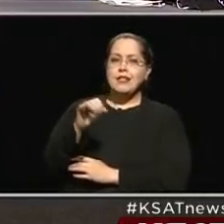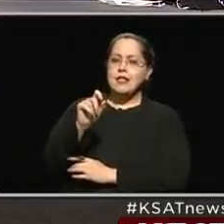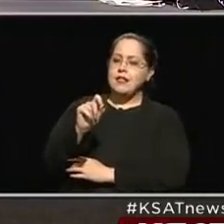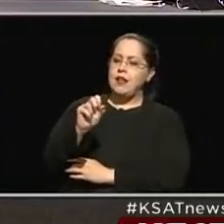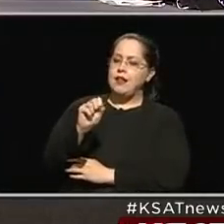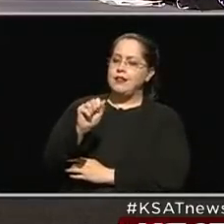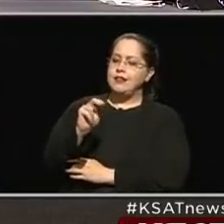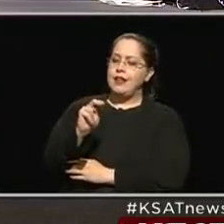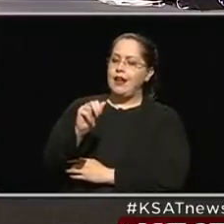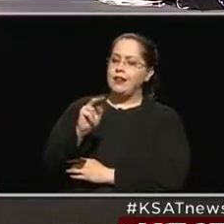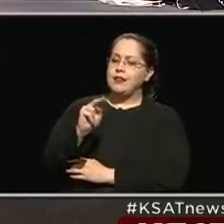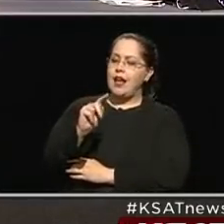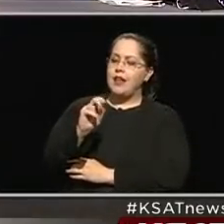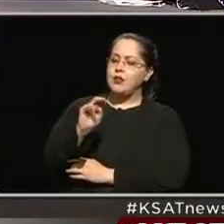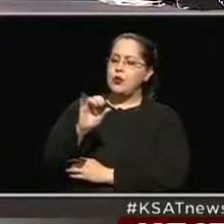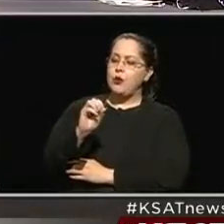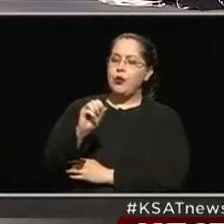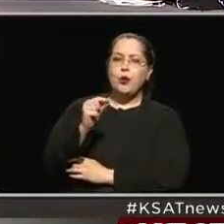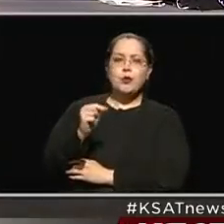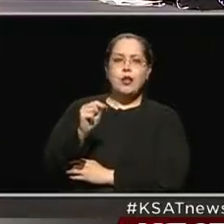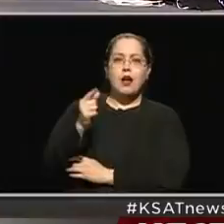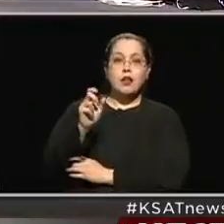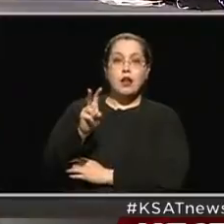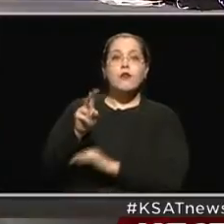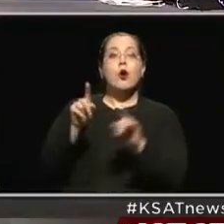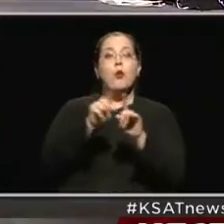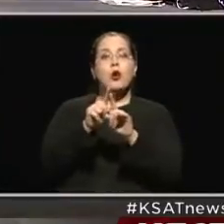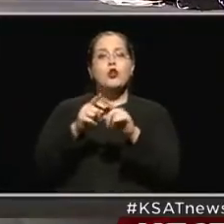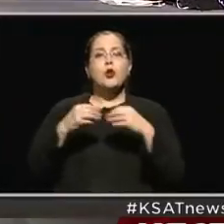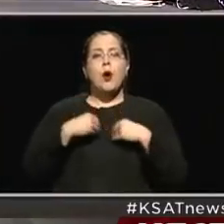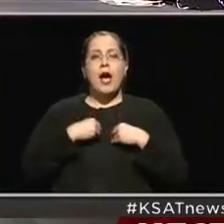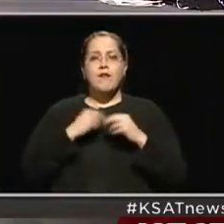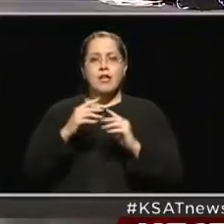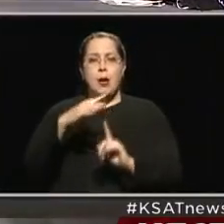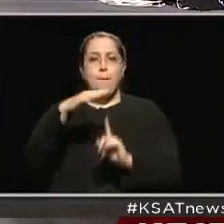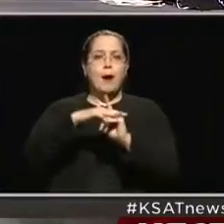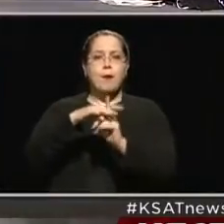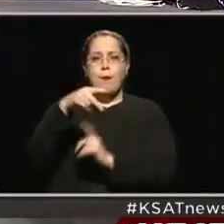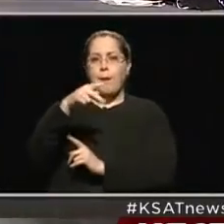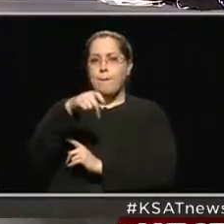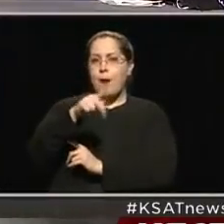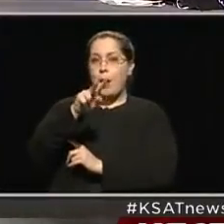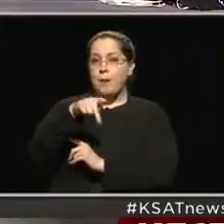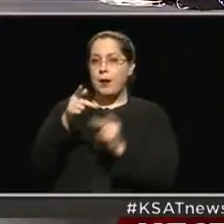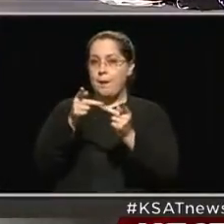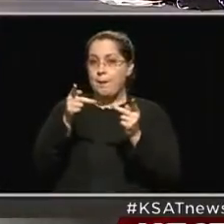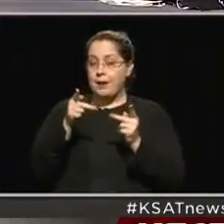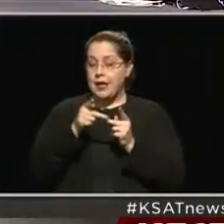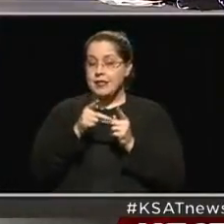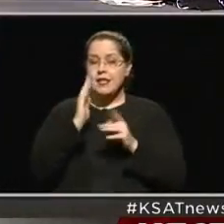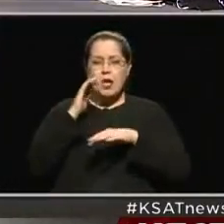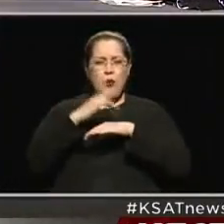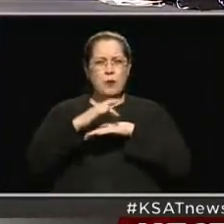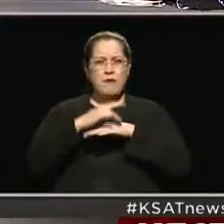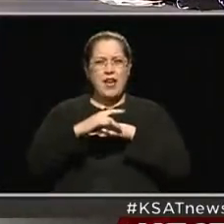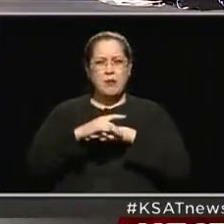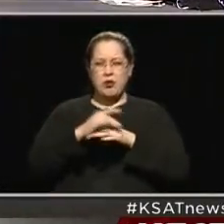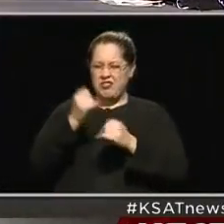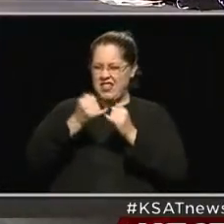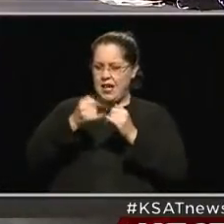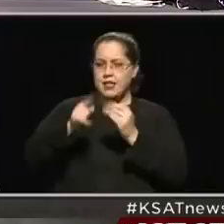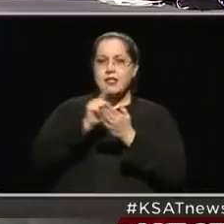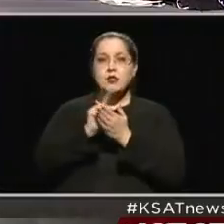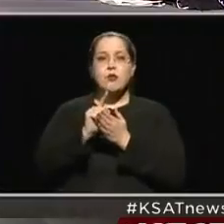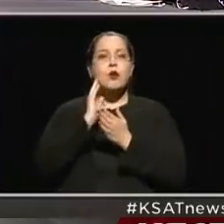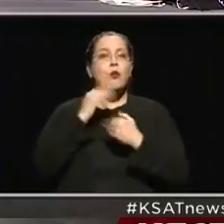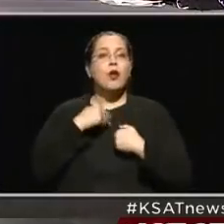covid19.sanantonio.gov. And as a reminder, we do have the mobile sites, the pop-up sites that are coming available. And at the end of the week, we will have two sites